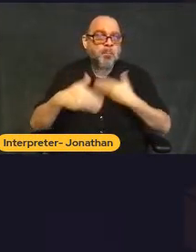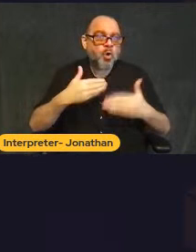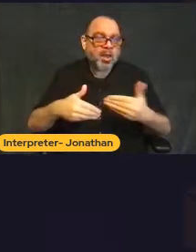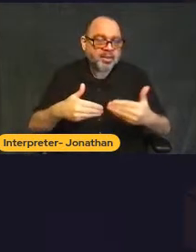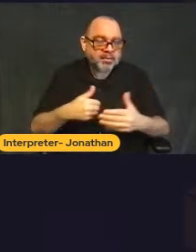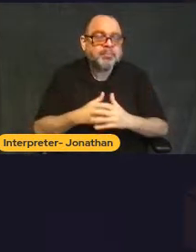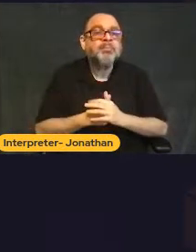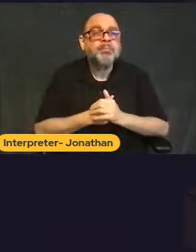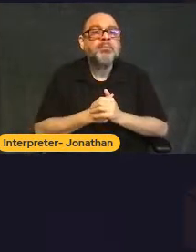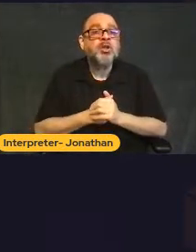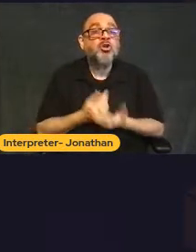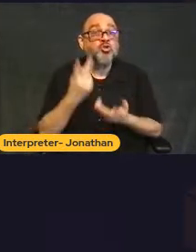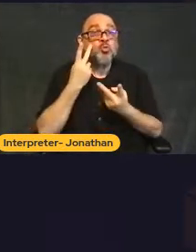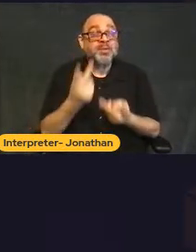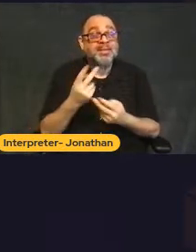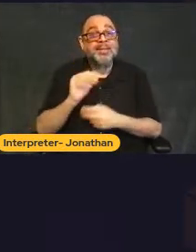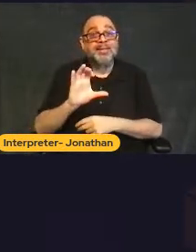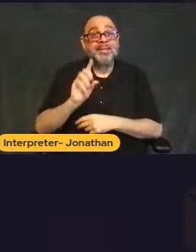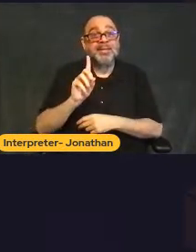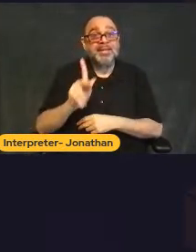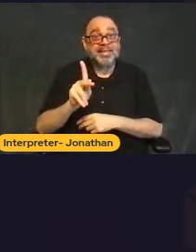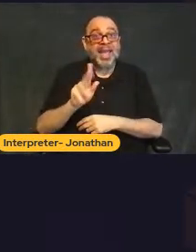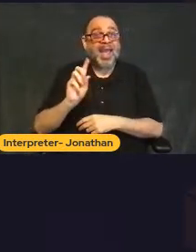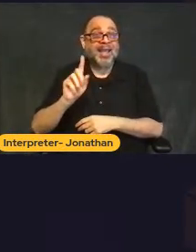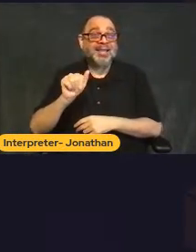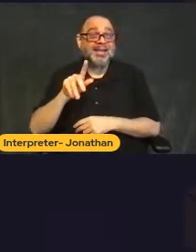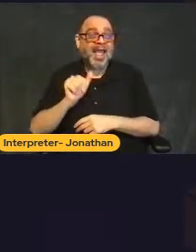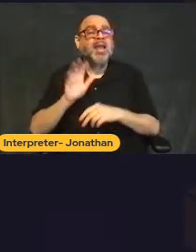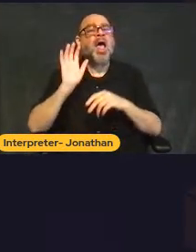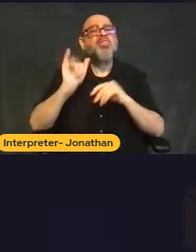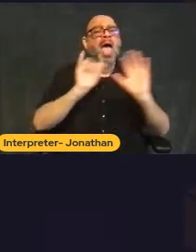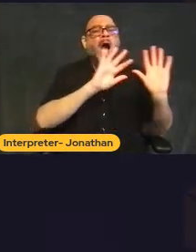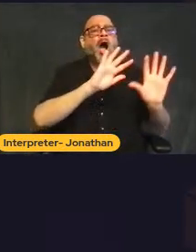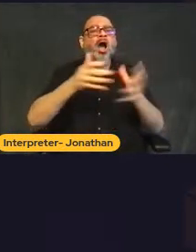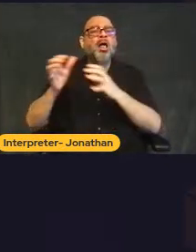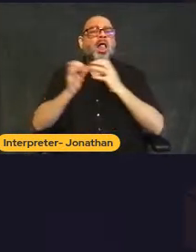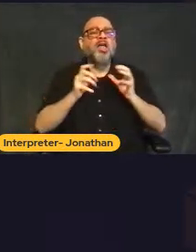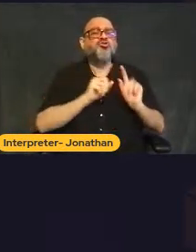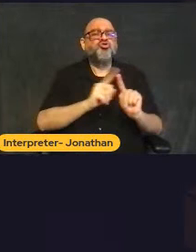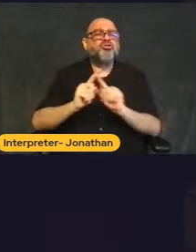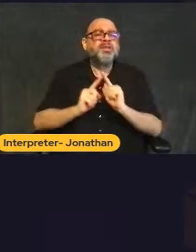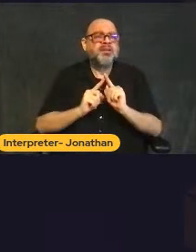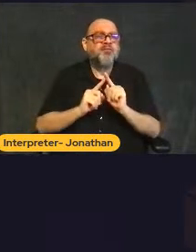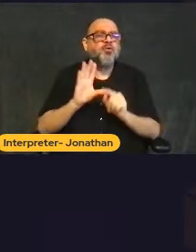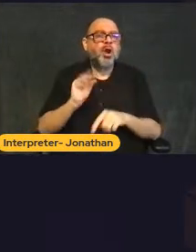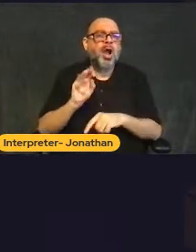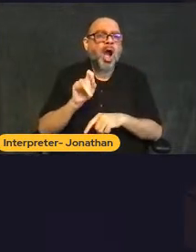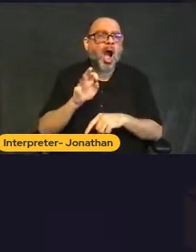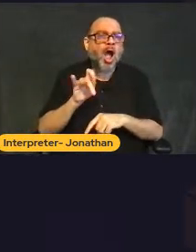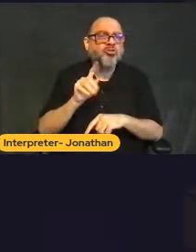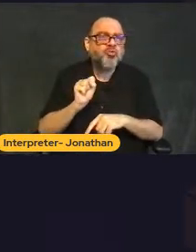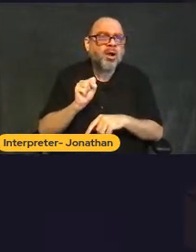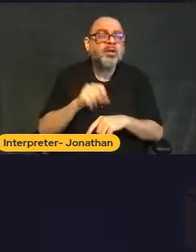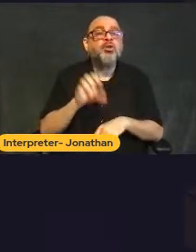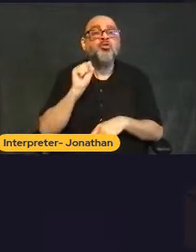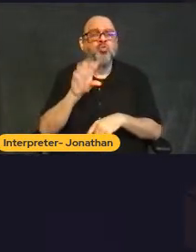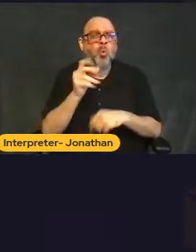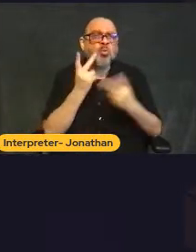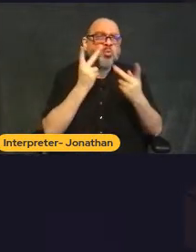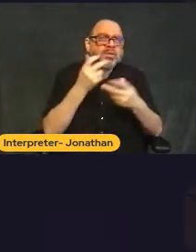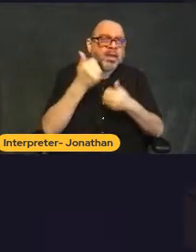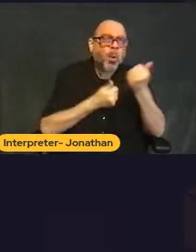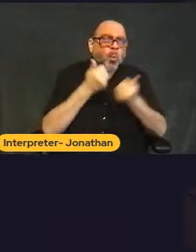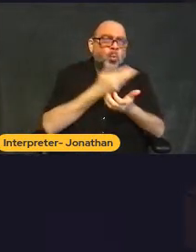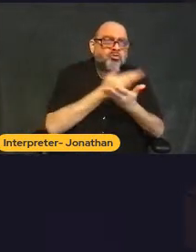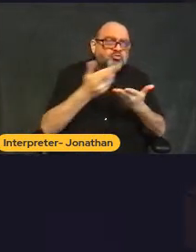that CDK-Dia clusters CDK constructs. So it's clear for us which resources are part of